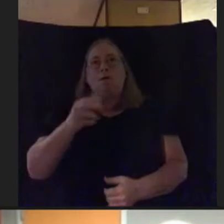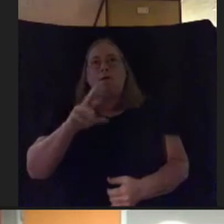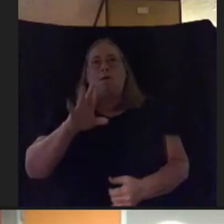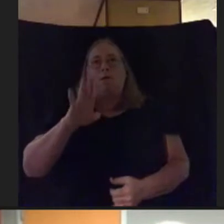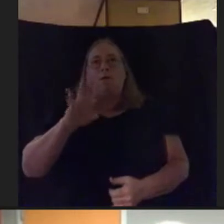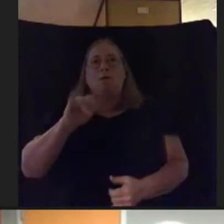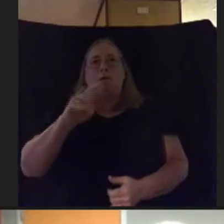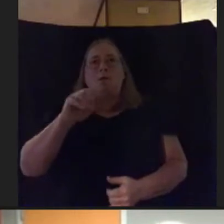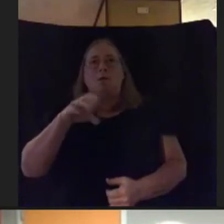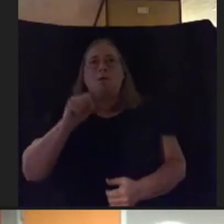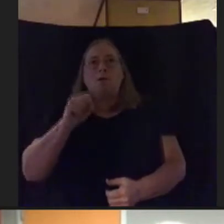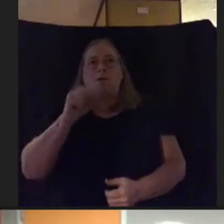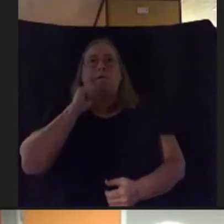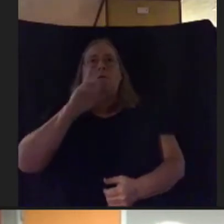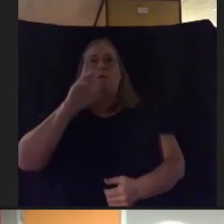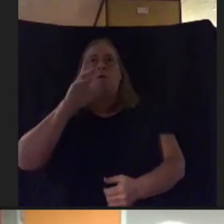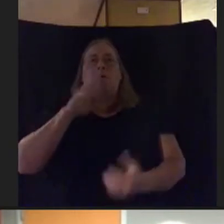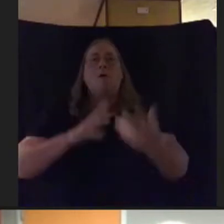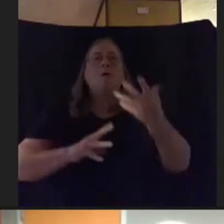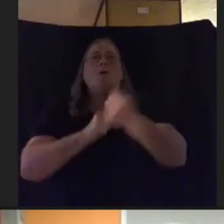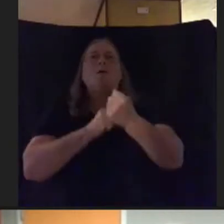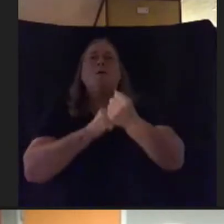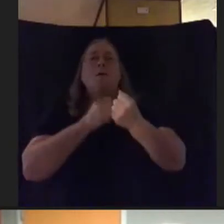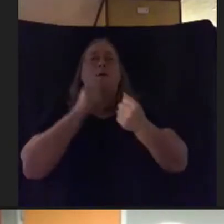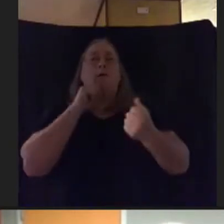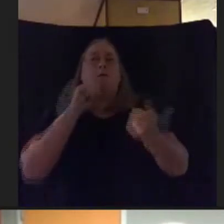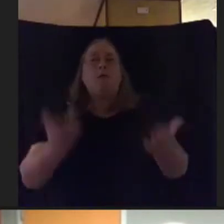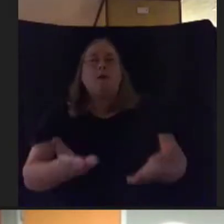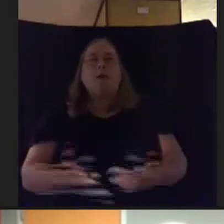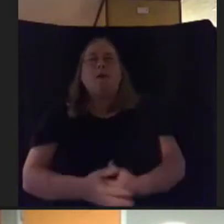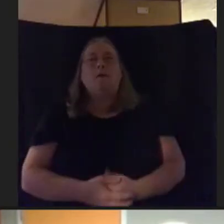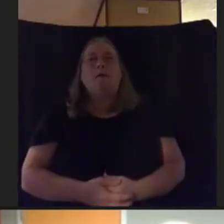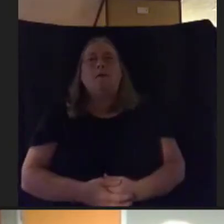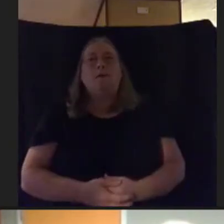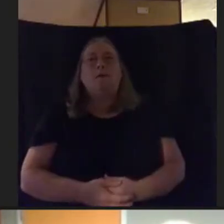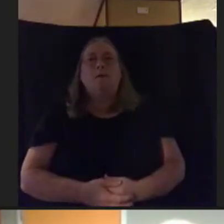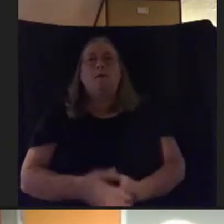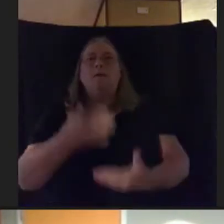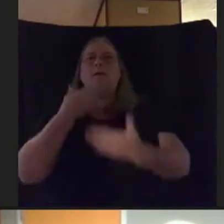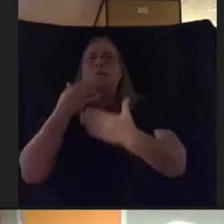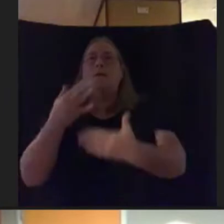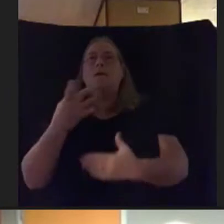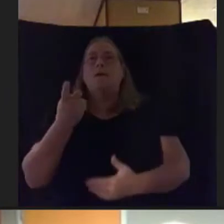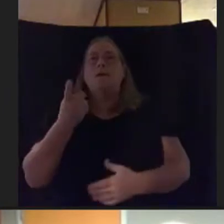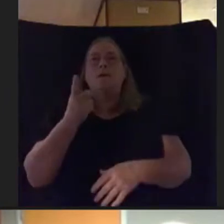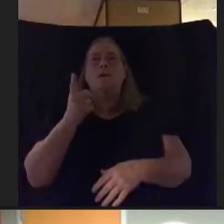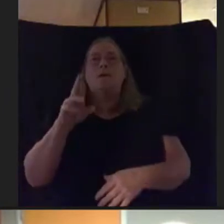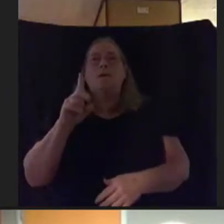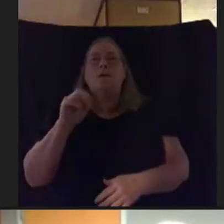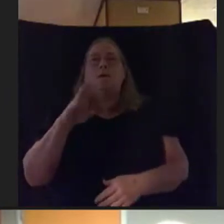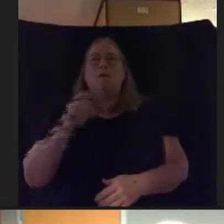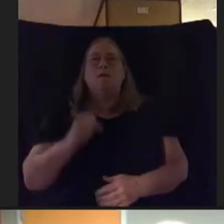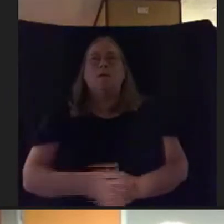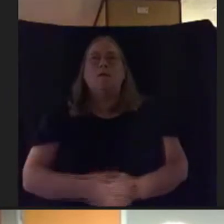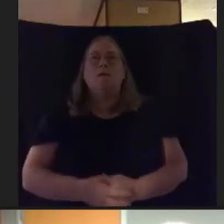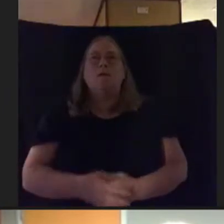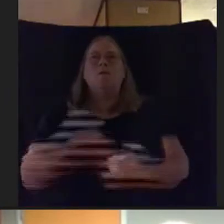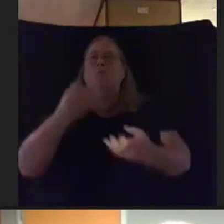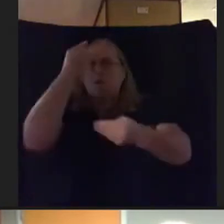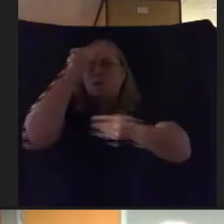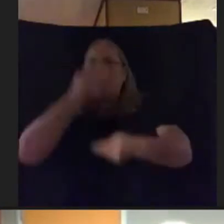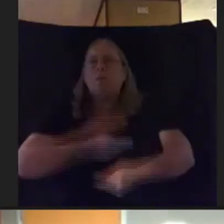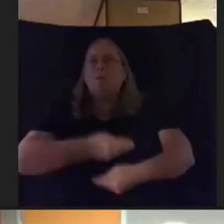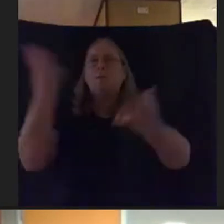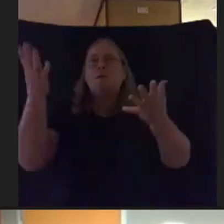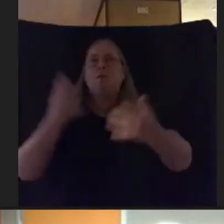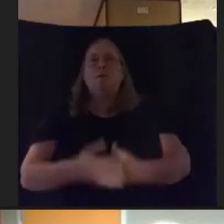update on the epidemiology of COVID in Mississippi. Thank you, Dr. Dobbs. Yeah, just to let y'all know that, you